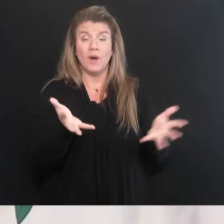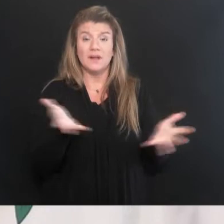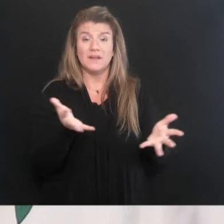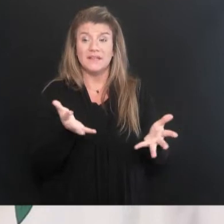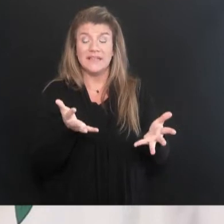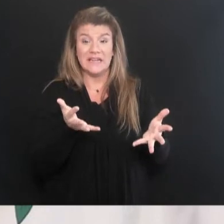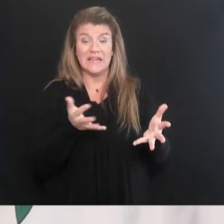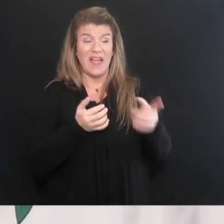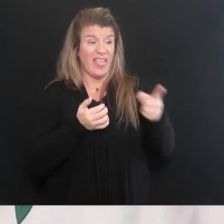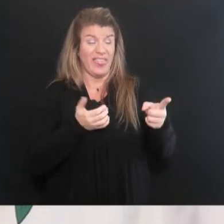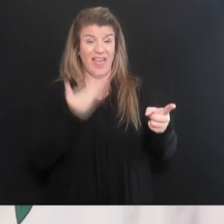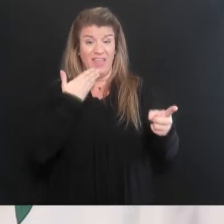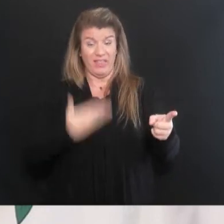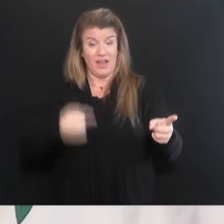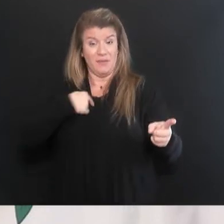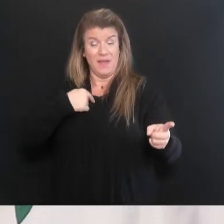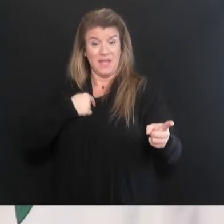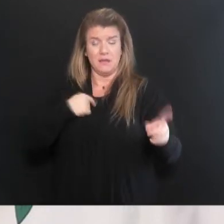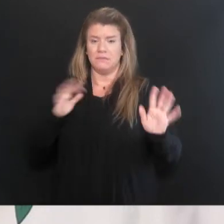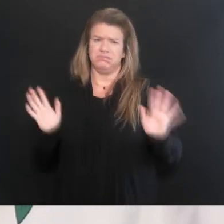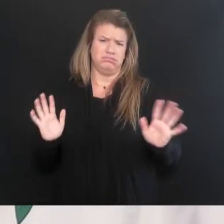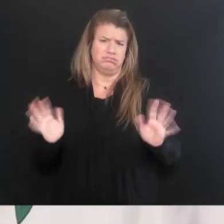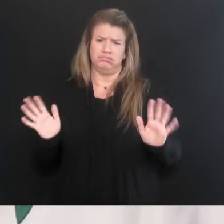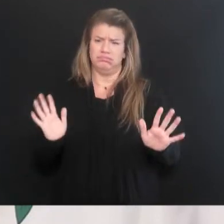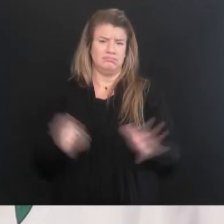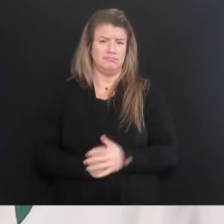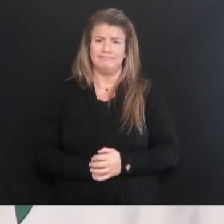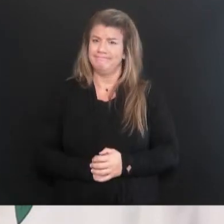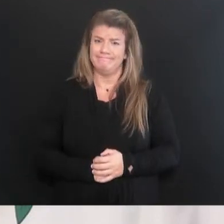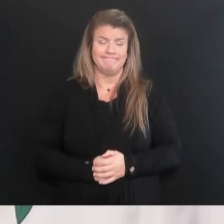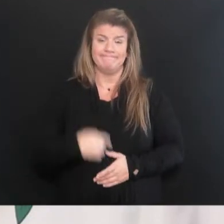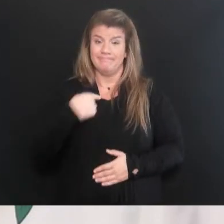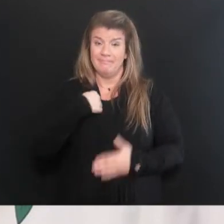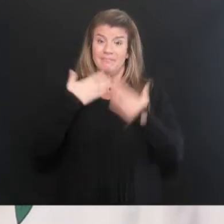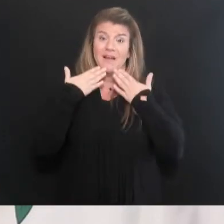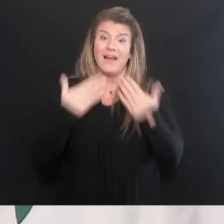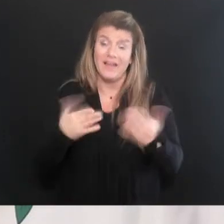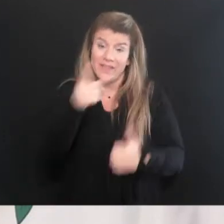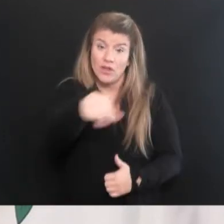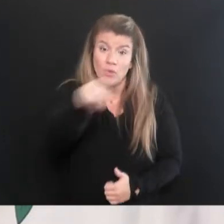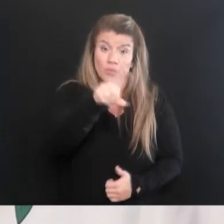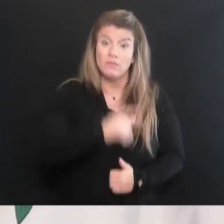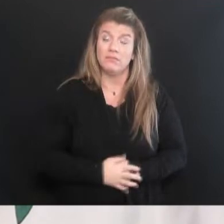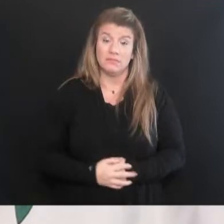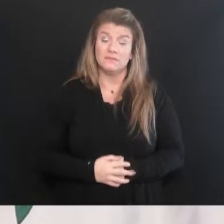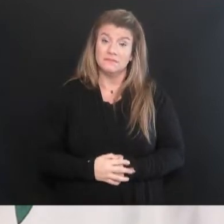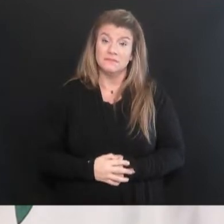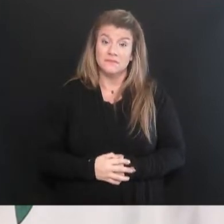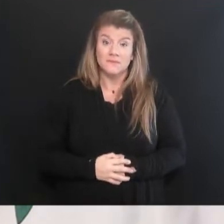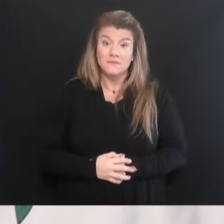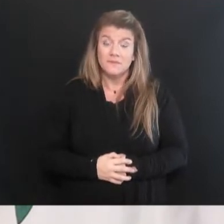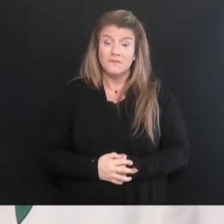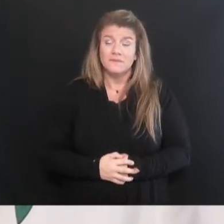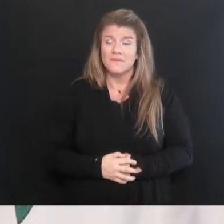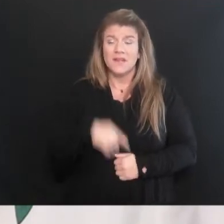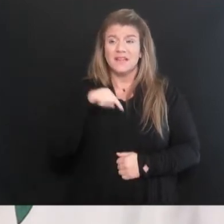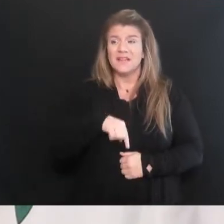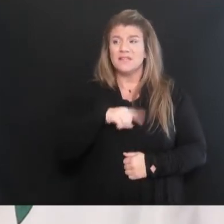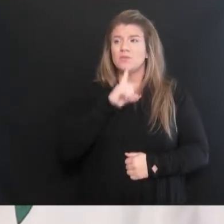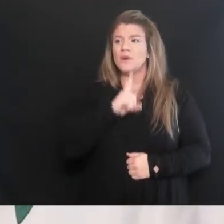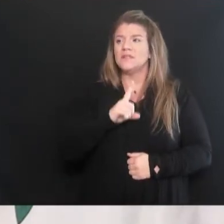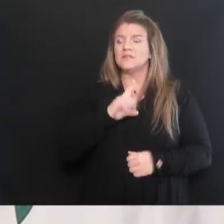they thank me, but no. I thank them. This was a perfect